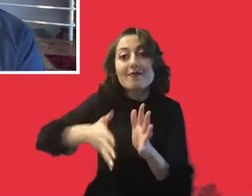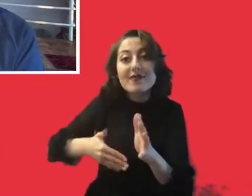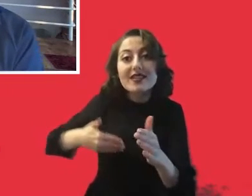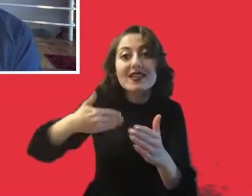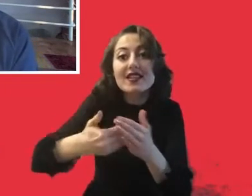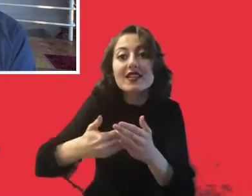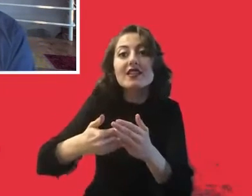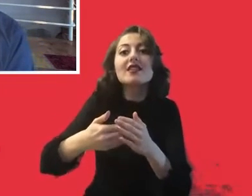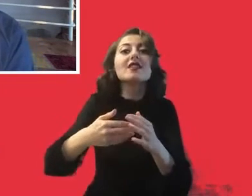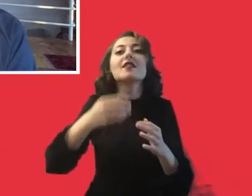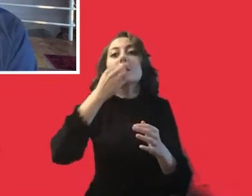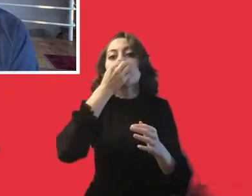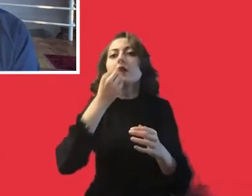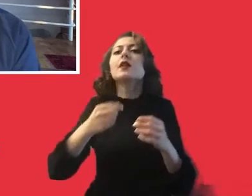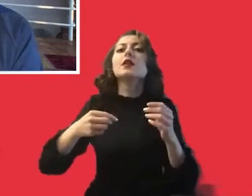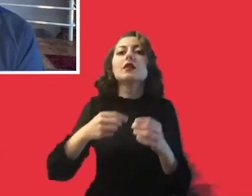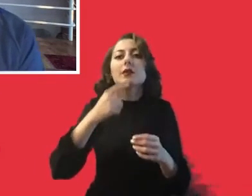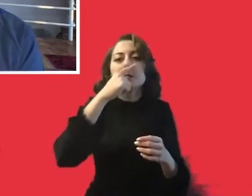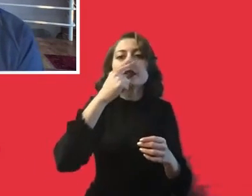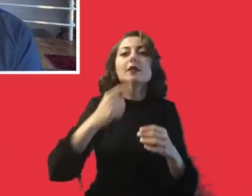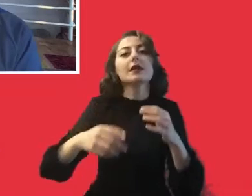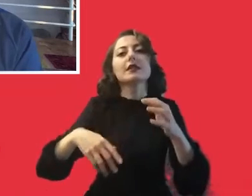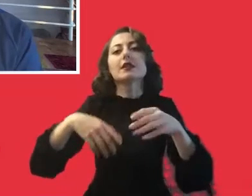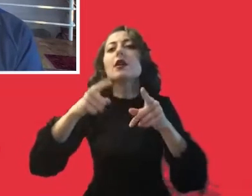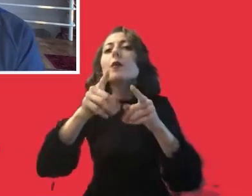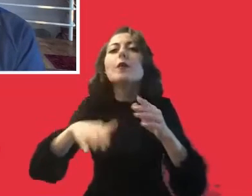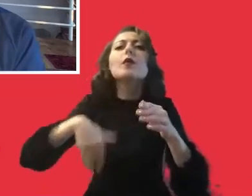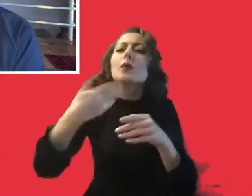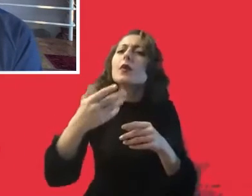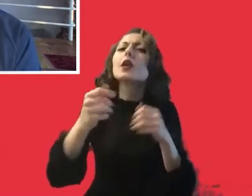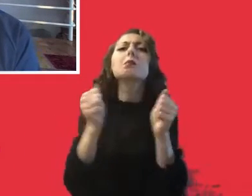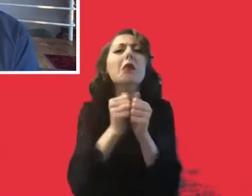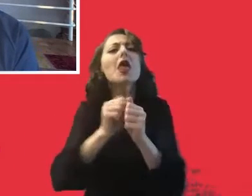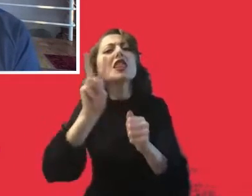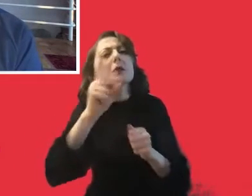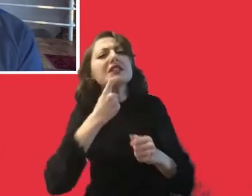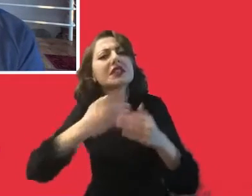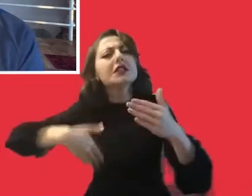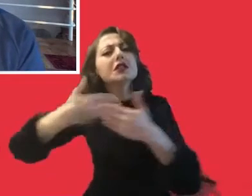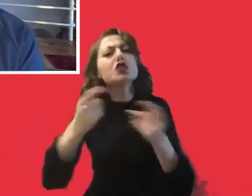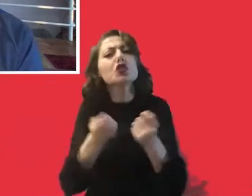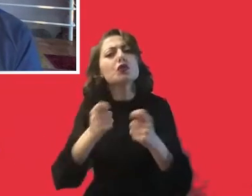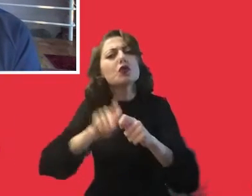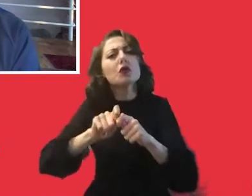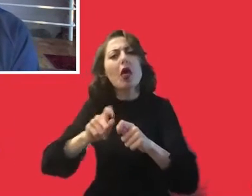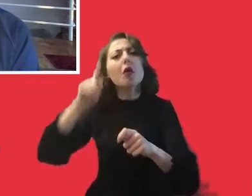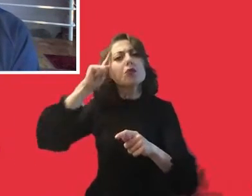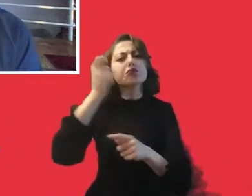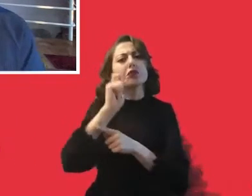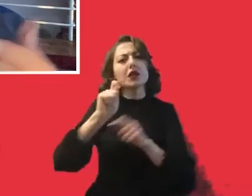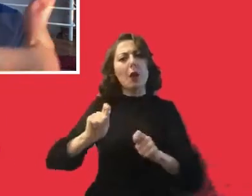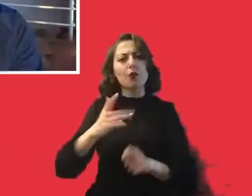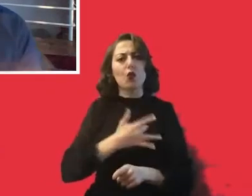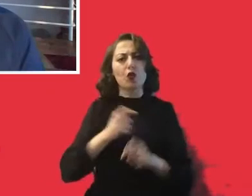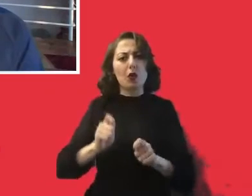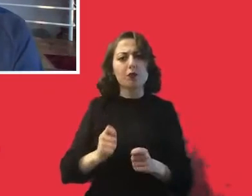trying to work. So this is a civil organization which is working to remove the gap between what is possible and what is the